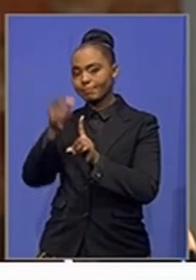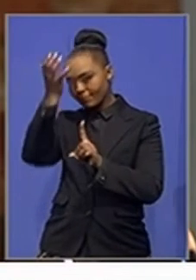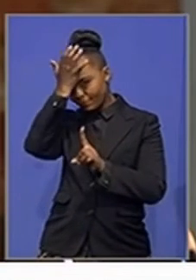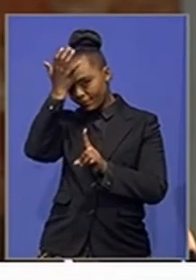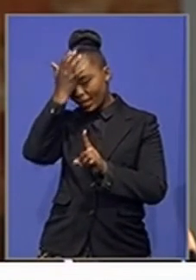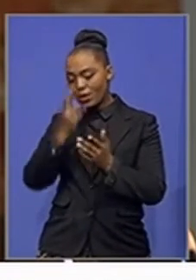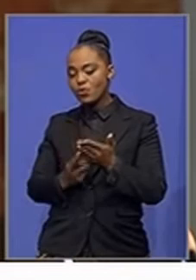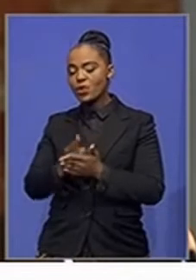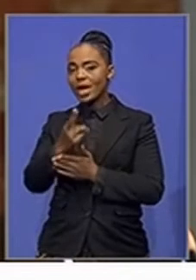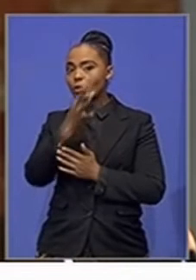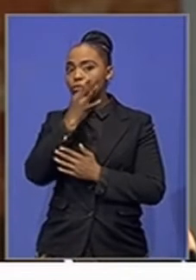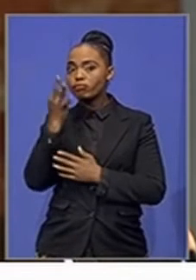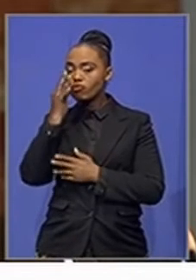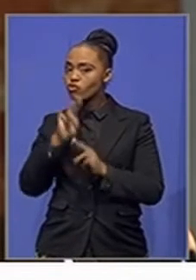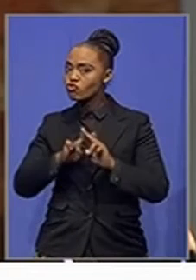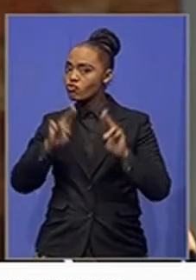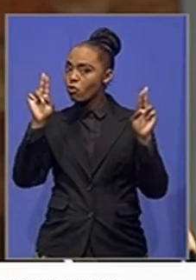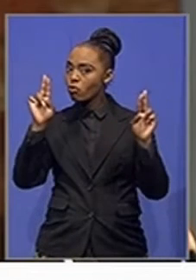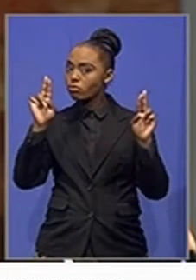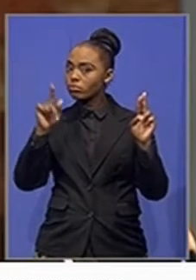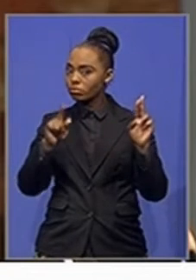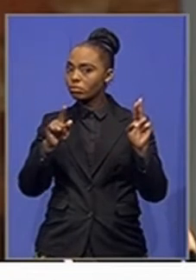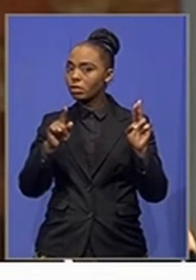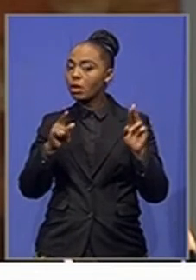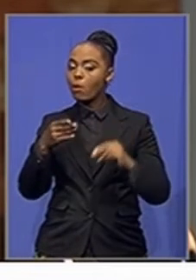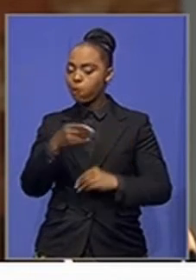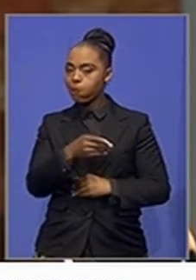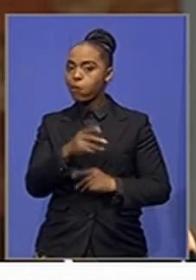a right to remain silent in proceedings before the Commission.